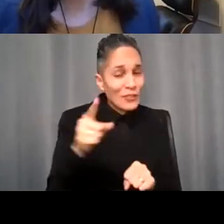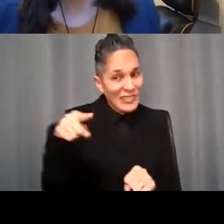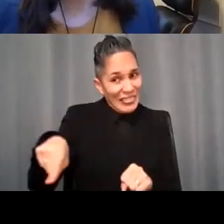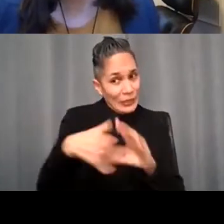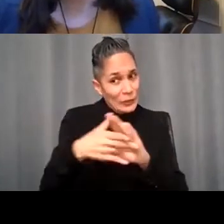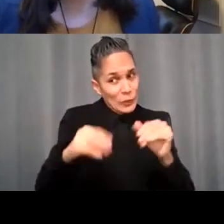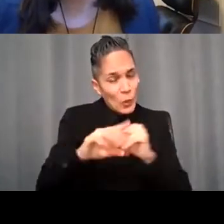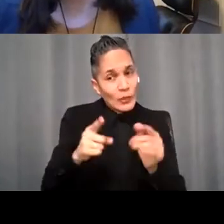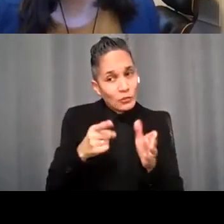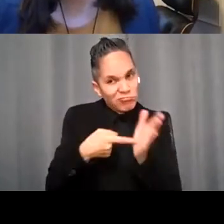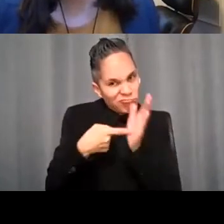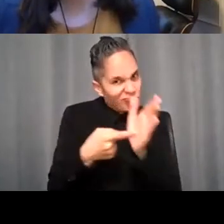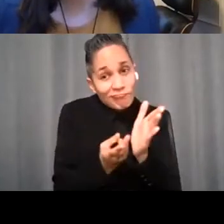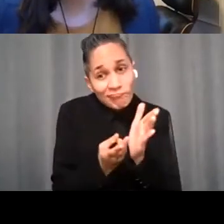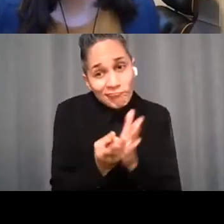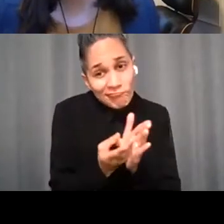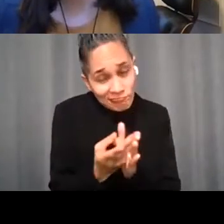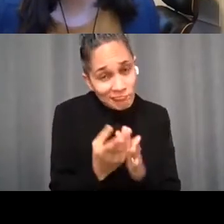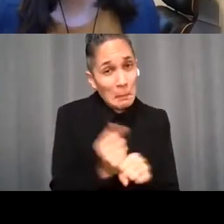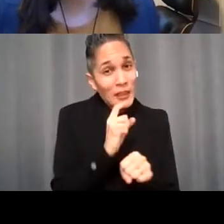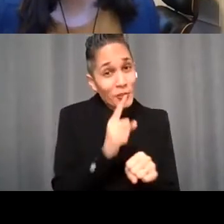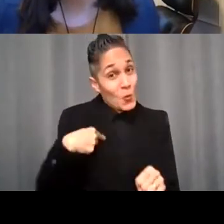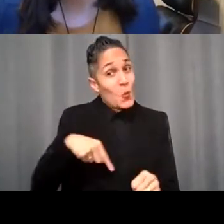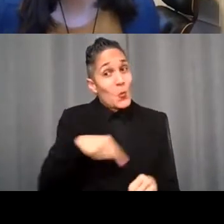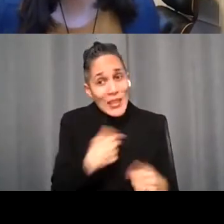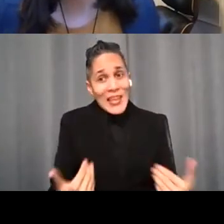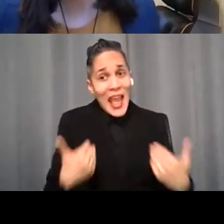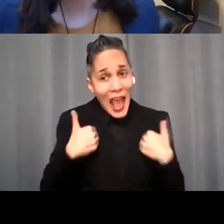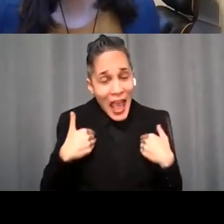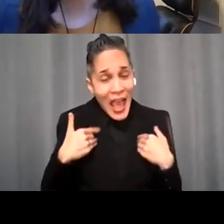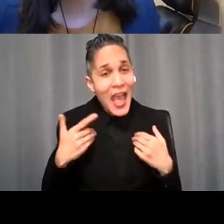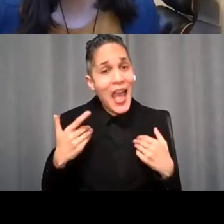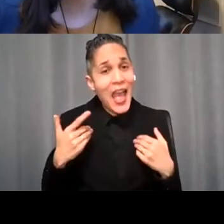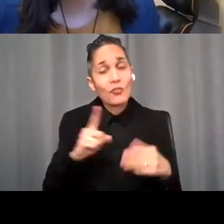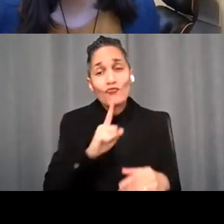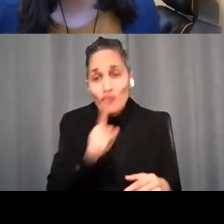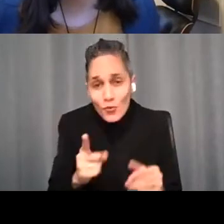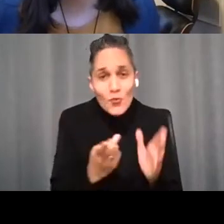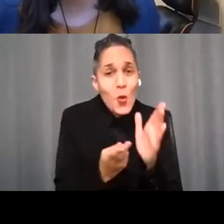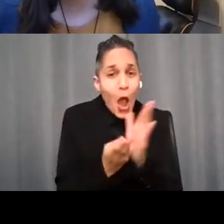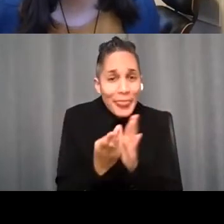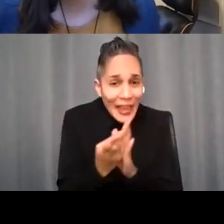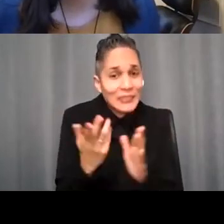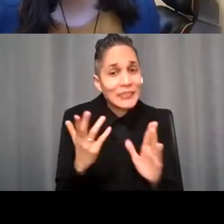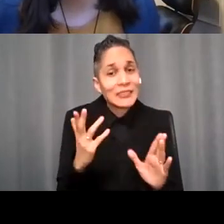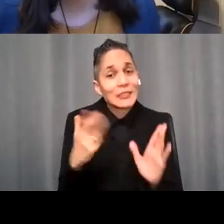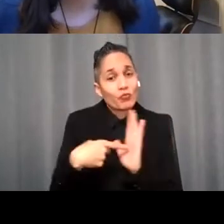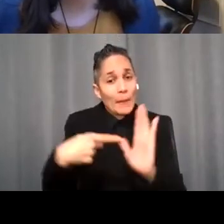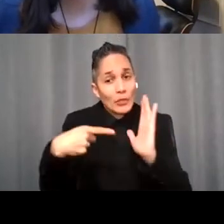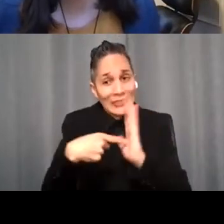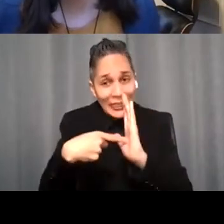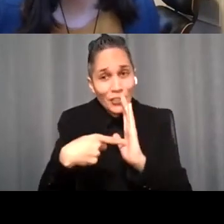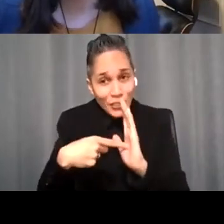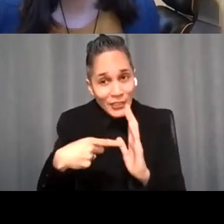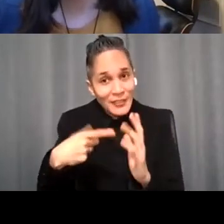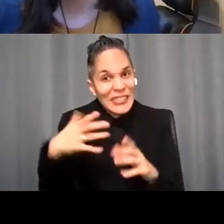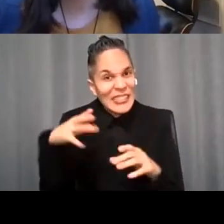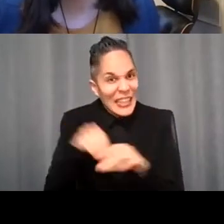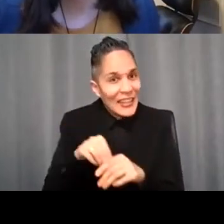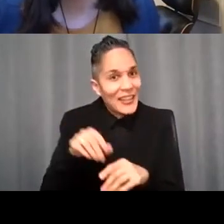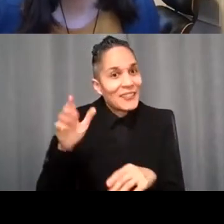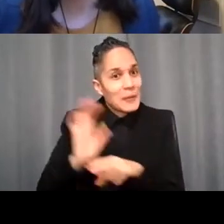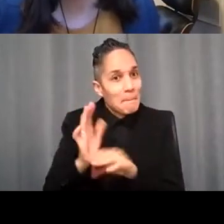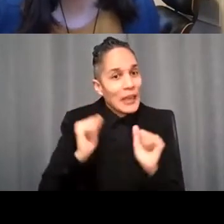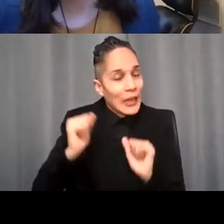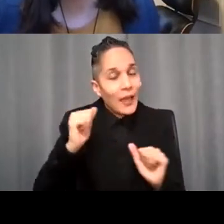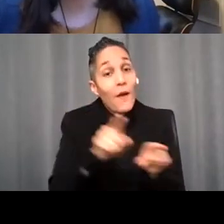way that they need to be told to make sure that we get to true, authentic representation in the media and to